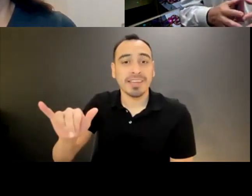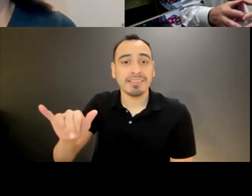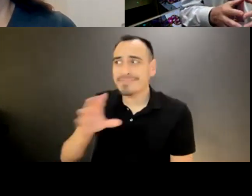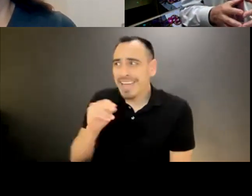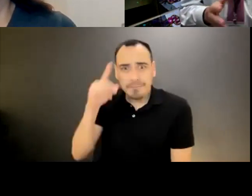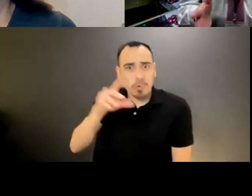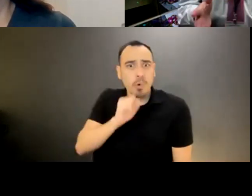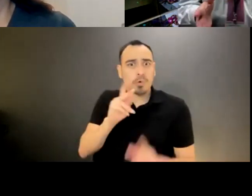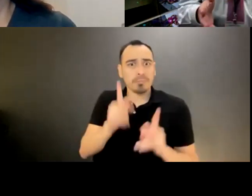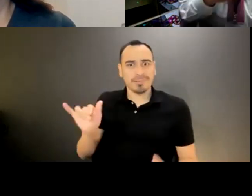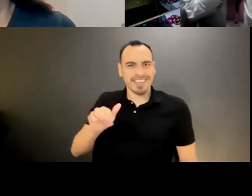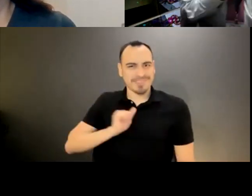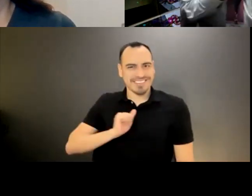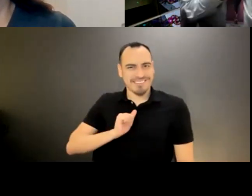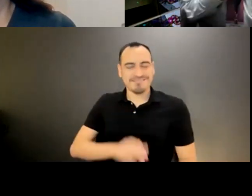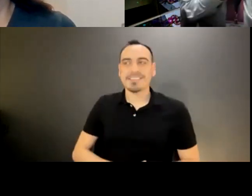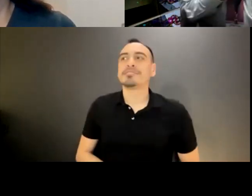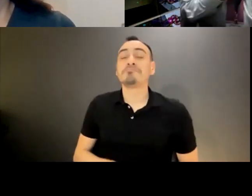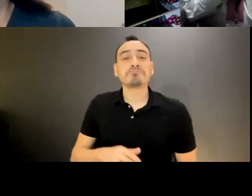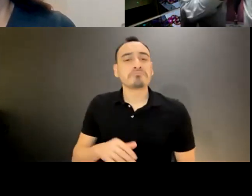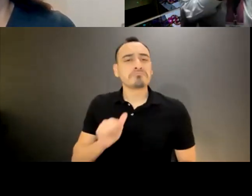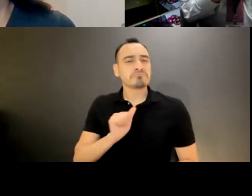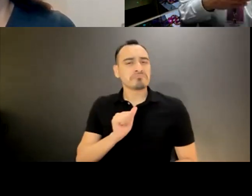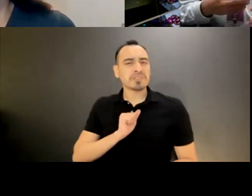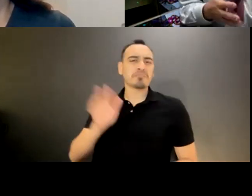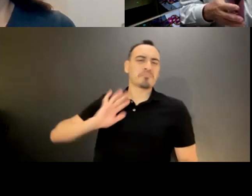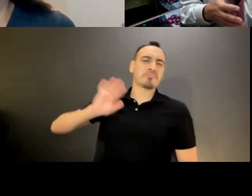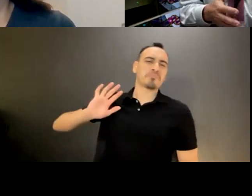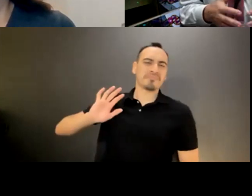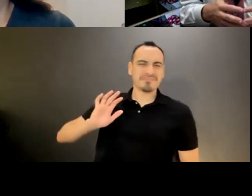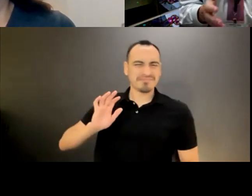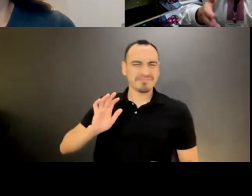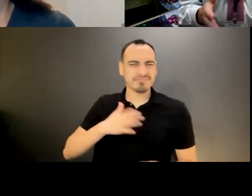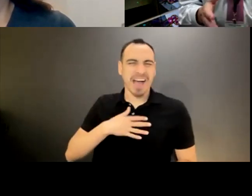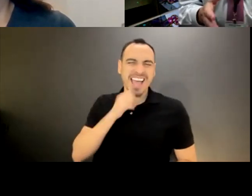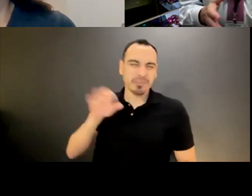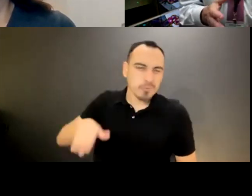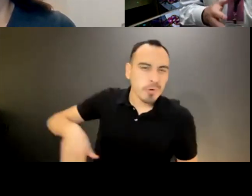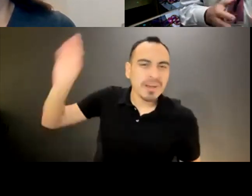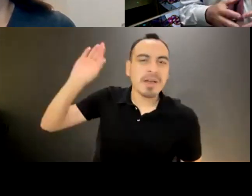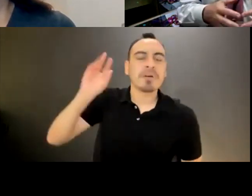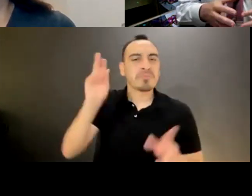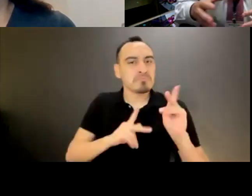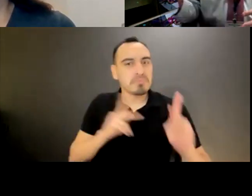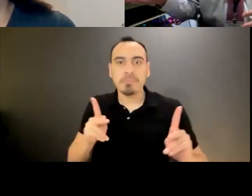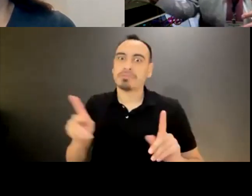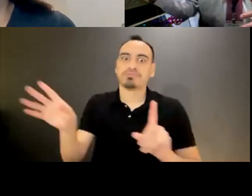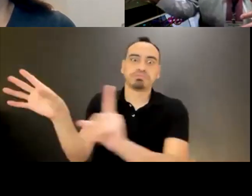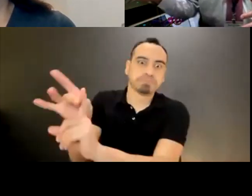you know, everyone got measles when I was a kid. Now, when there's a measles outbreak,